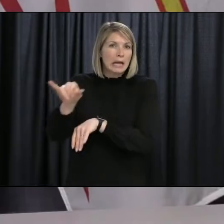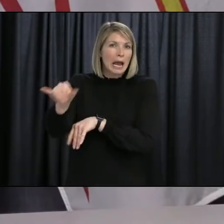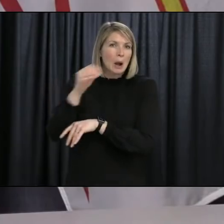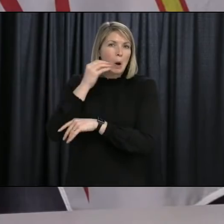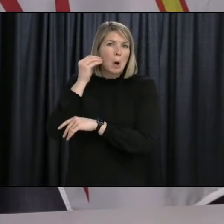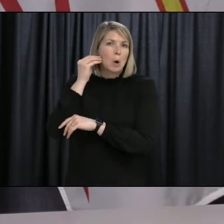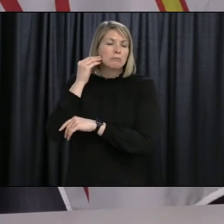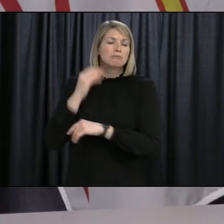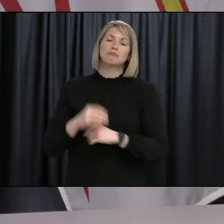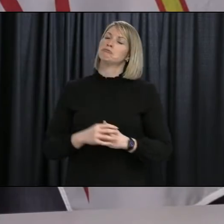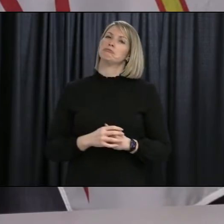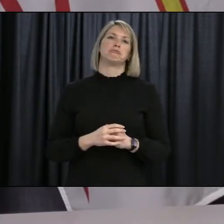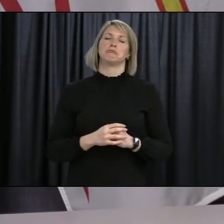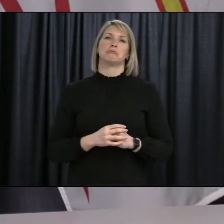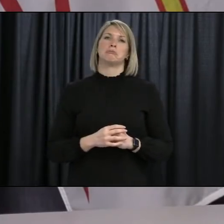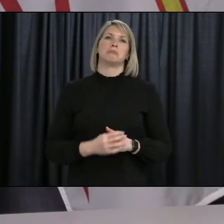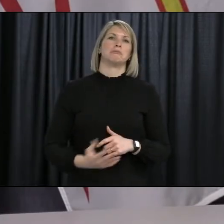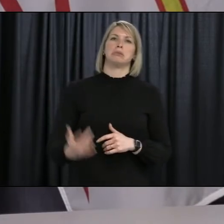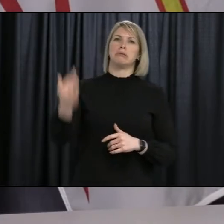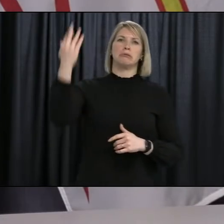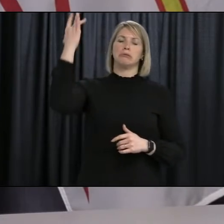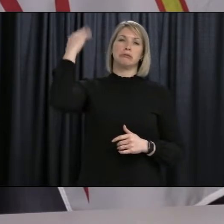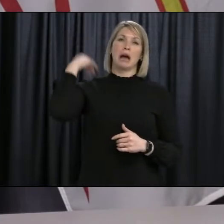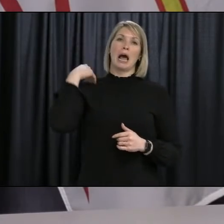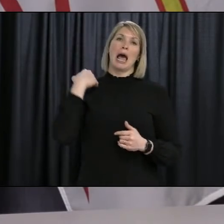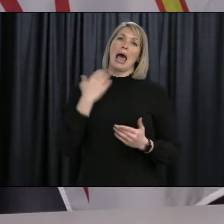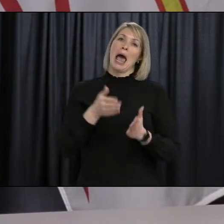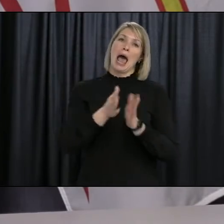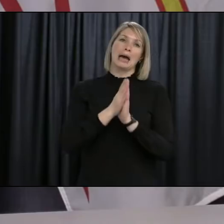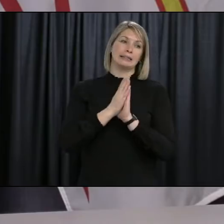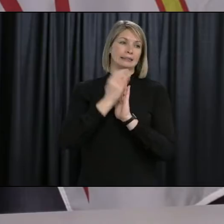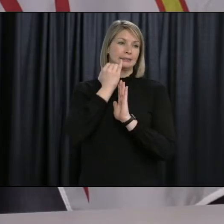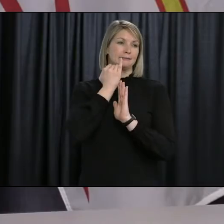We've said from the beginning that if you could work from home, you should.